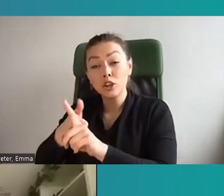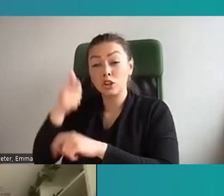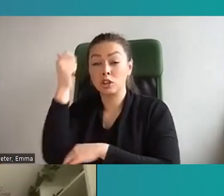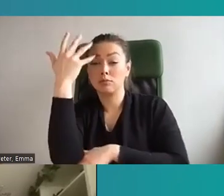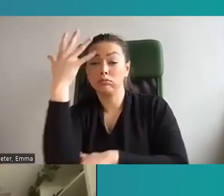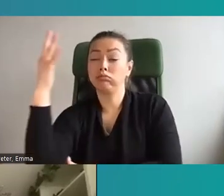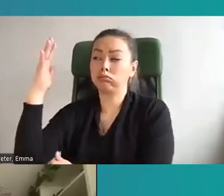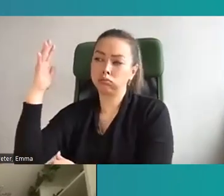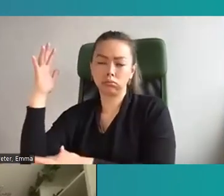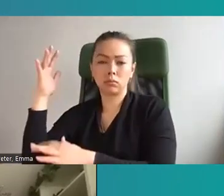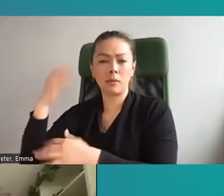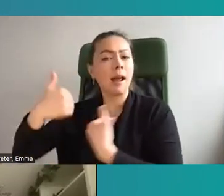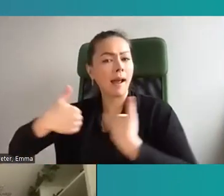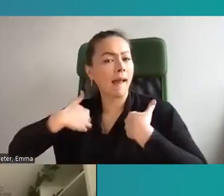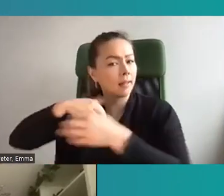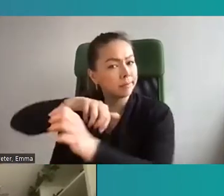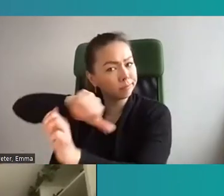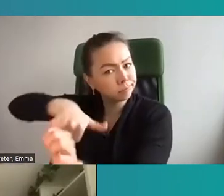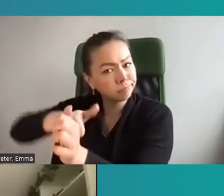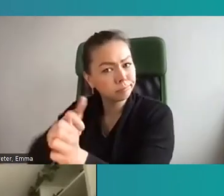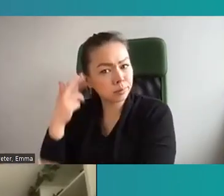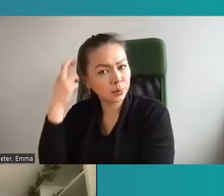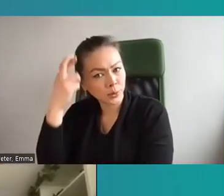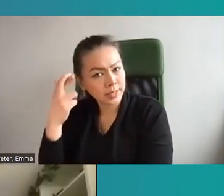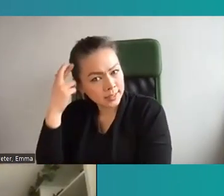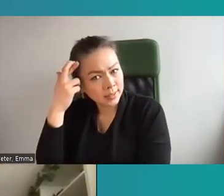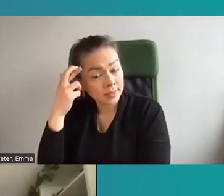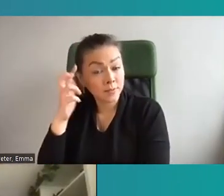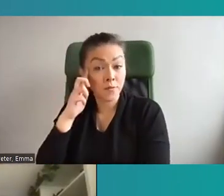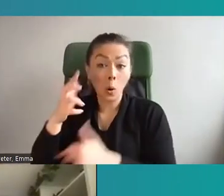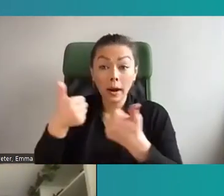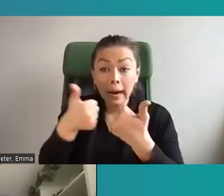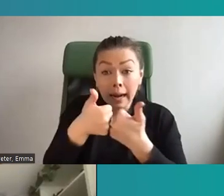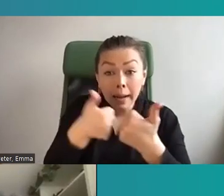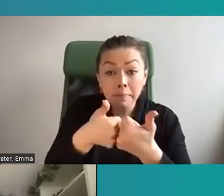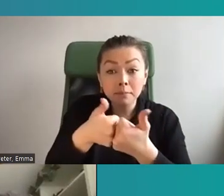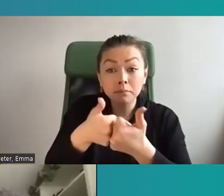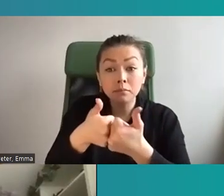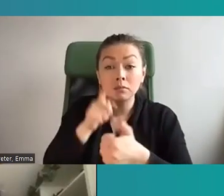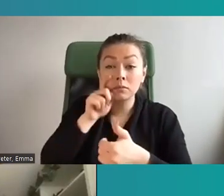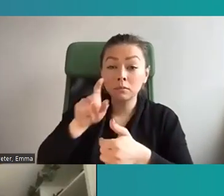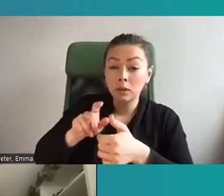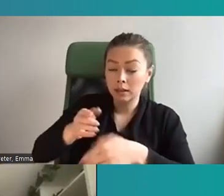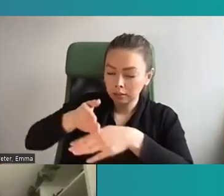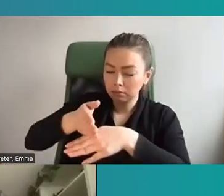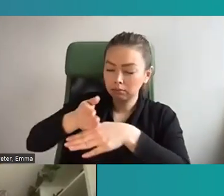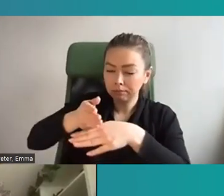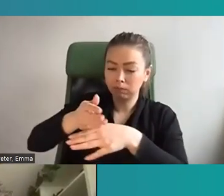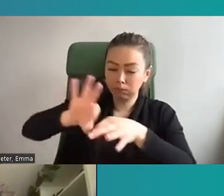we use them for lacrosse sticks. It brings us medicine through the maple and the introduction of